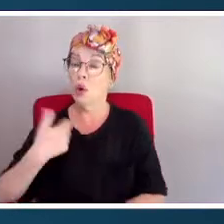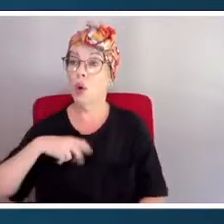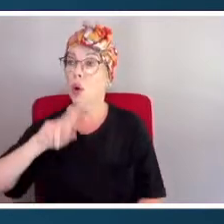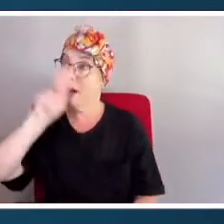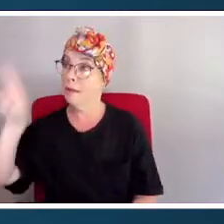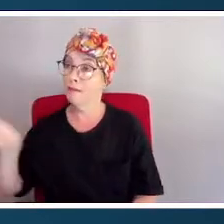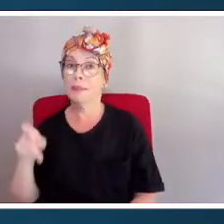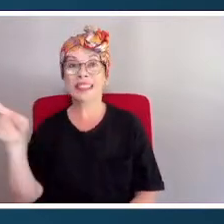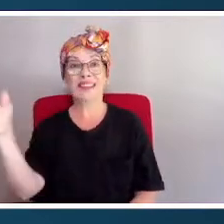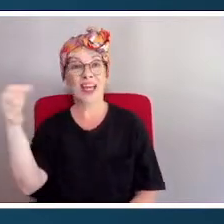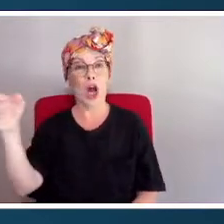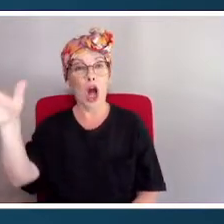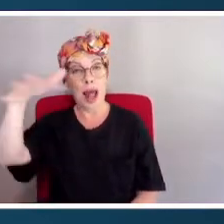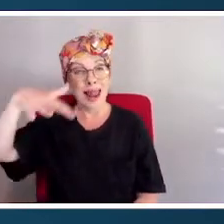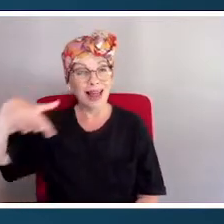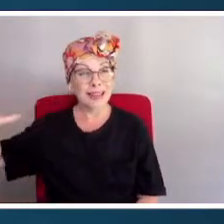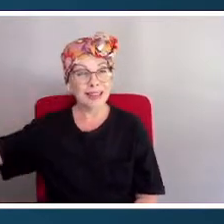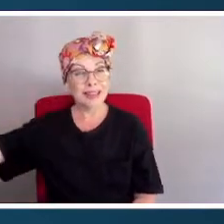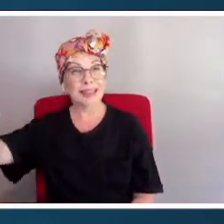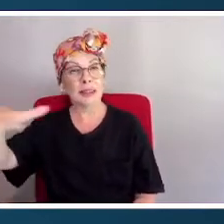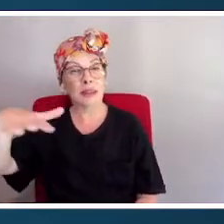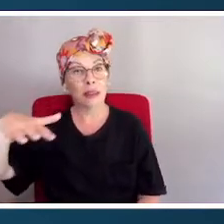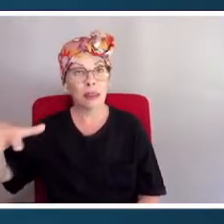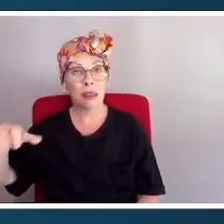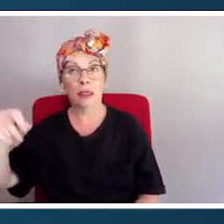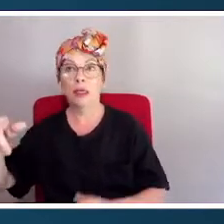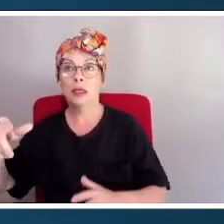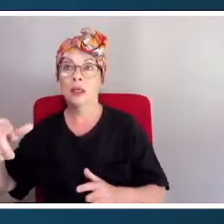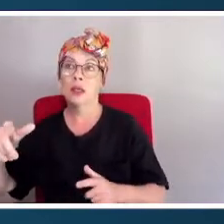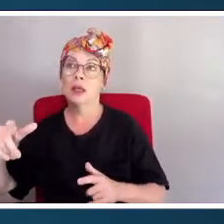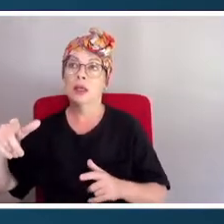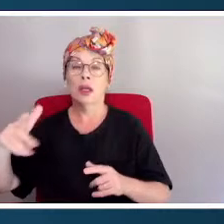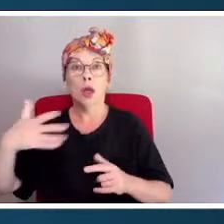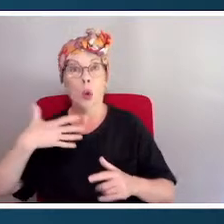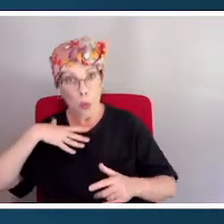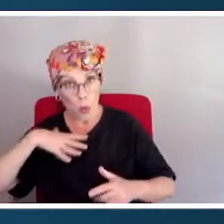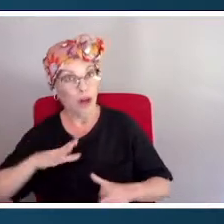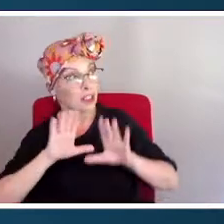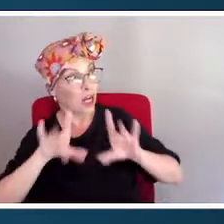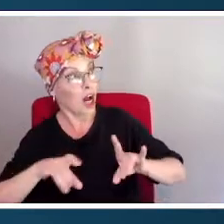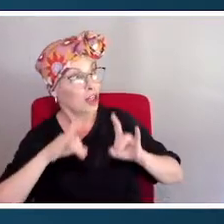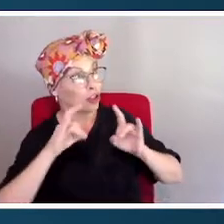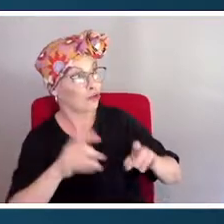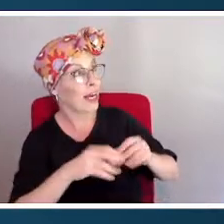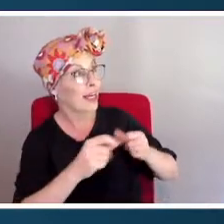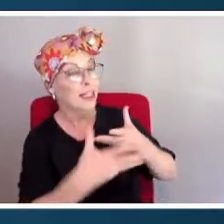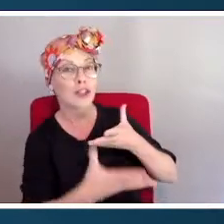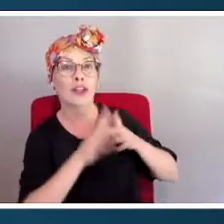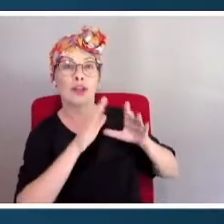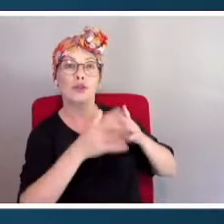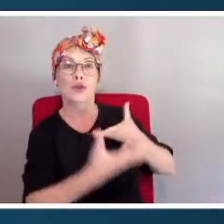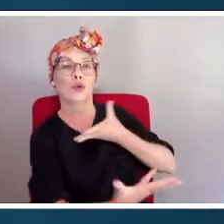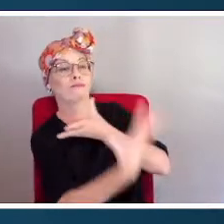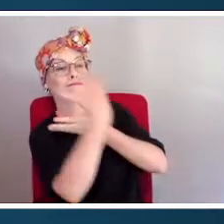a full and equal member of the Pacific family of nations is universal.